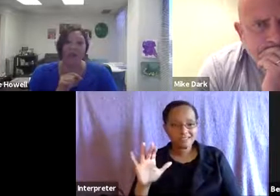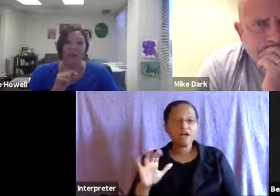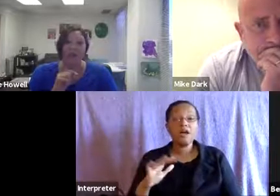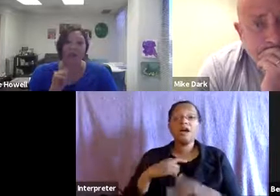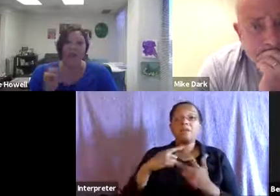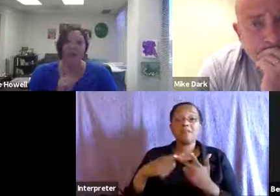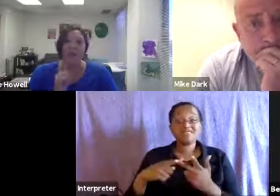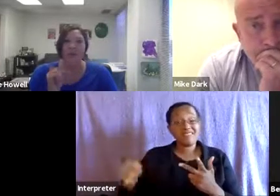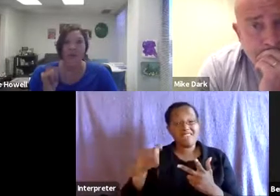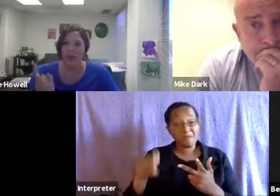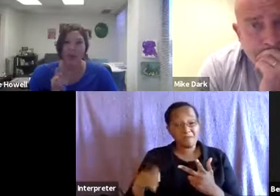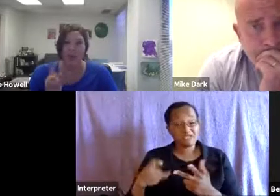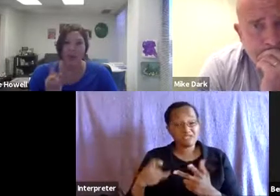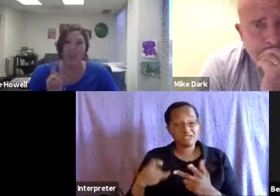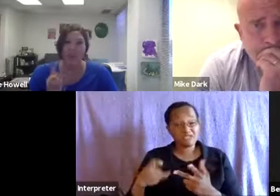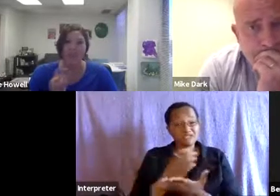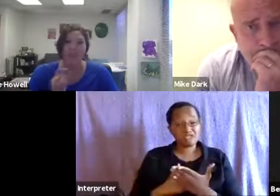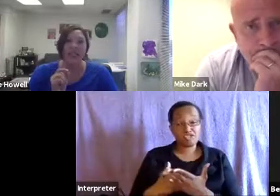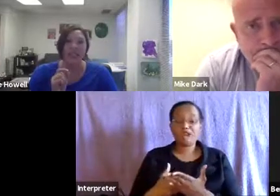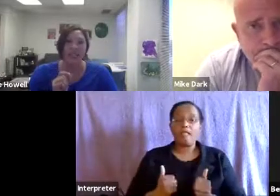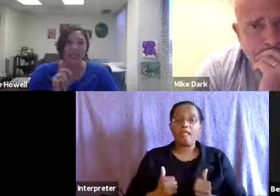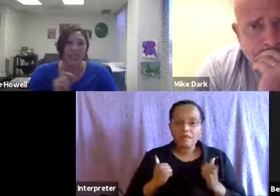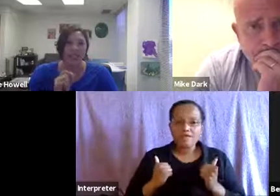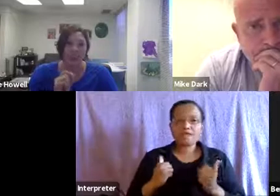Great. Is there anything else you guys have to add to that?